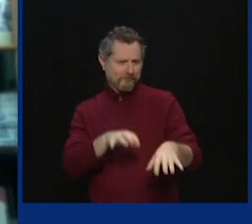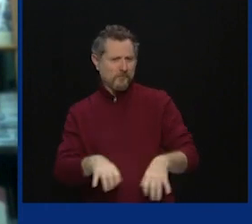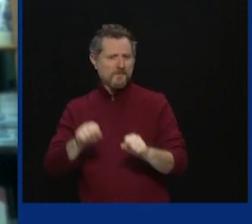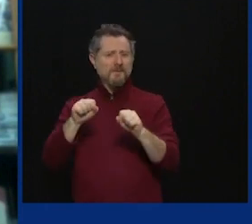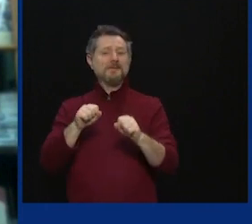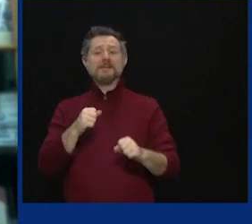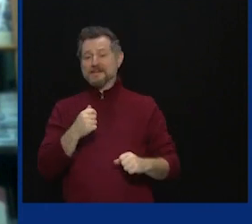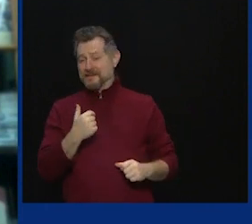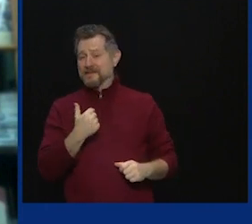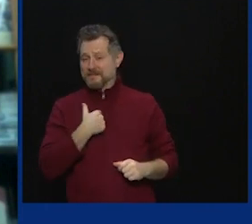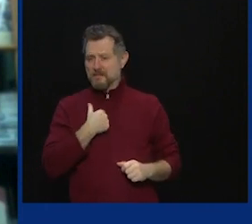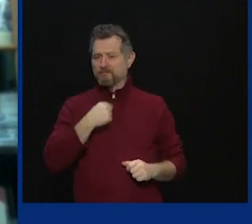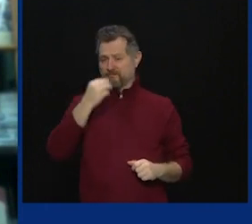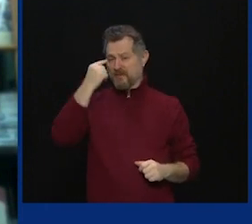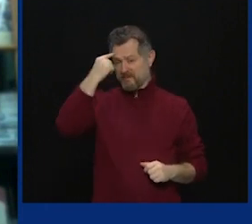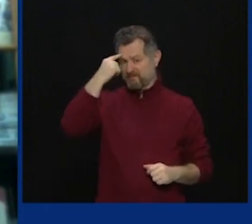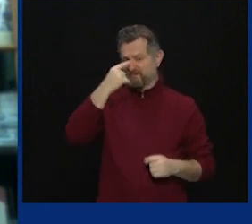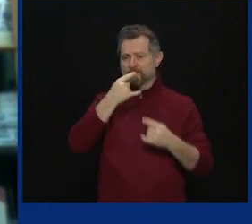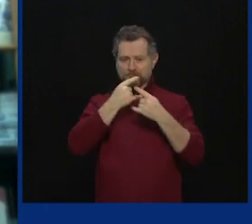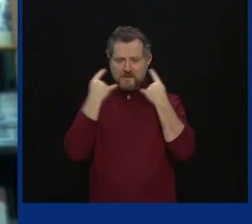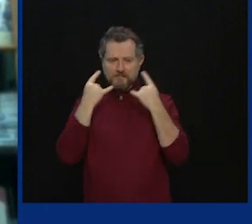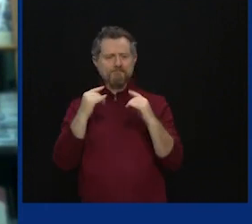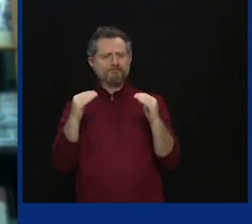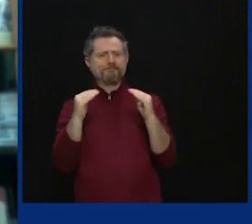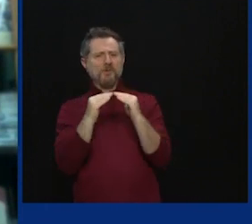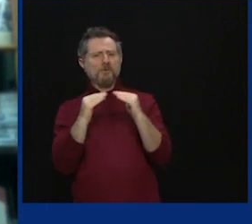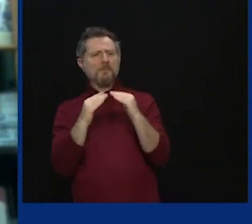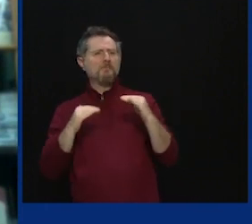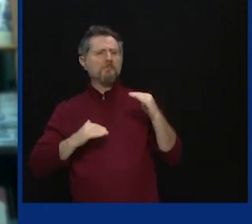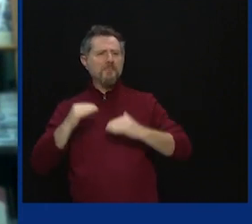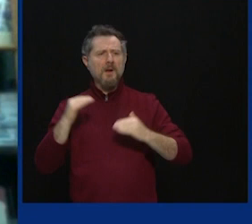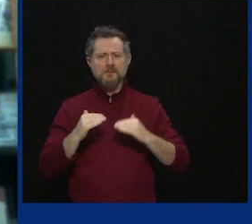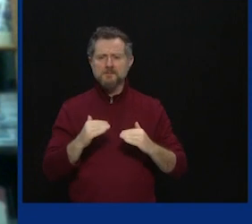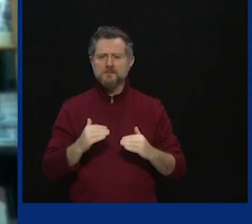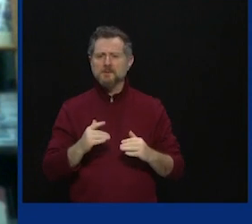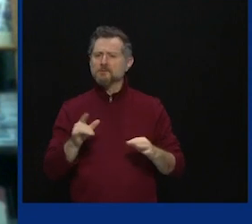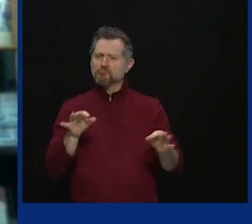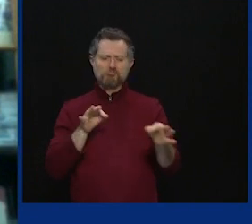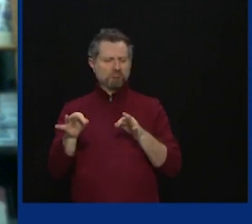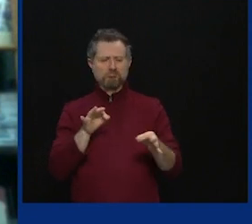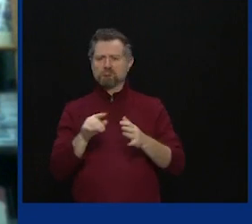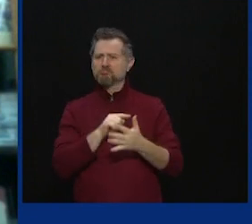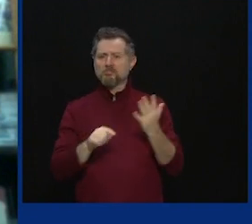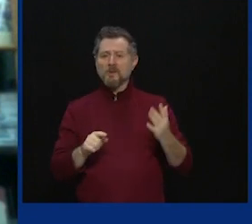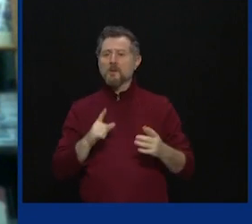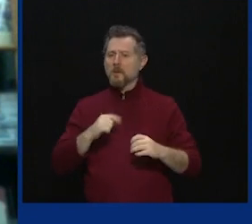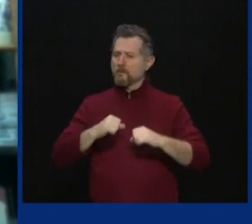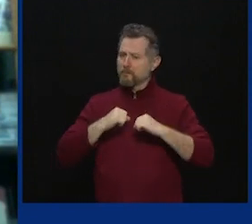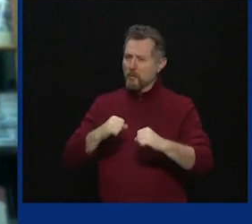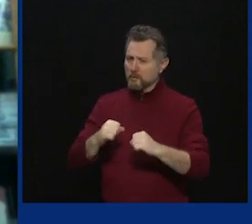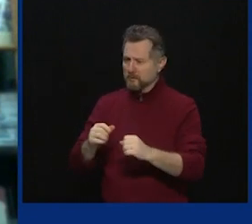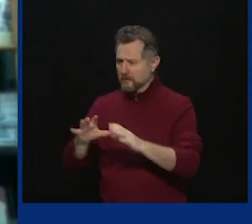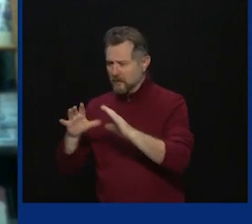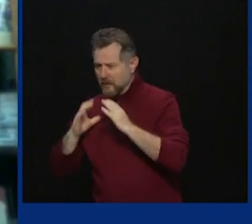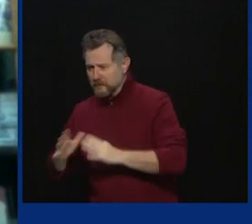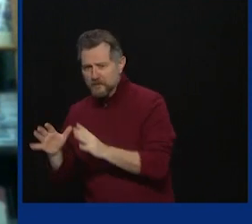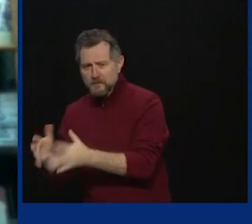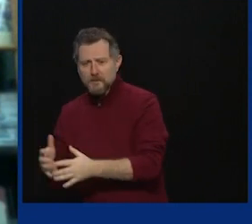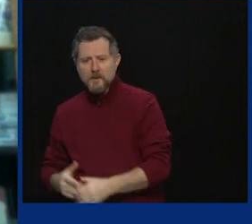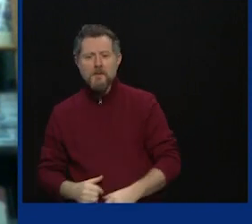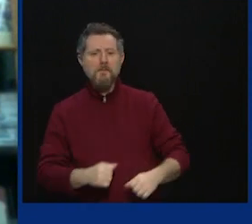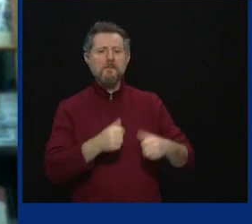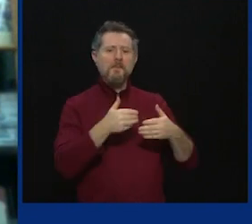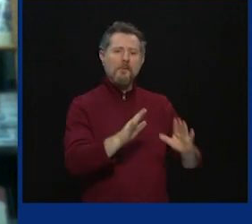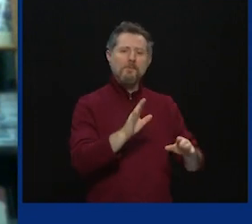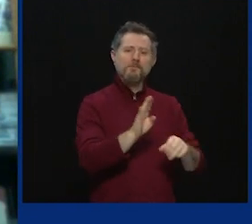mandate does strike a fair balance, as you've described, between protecting our citizens and allowing businesses to safely stay